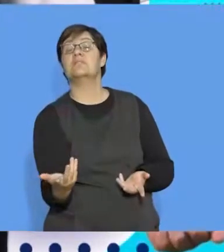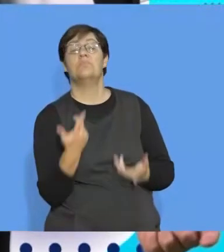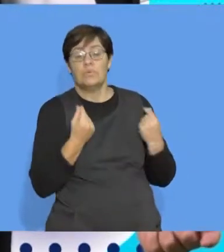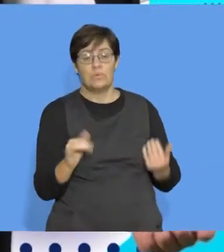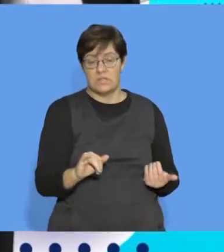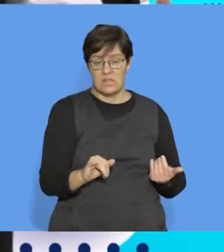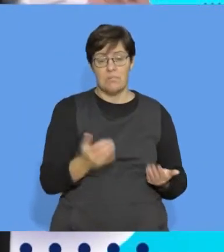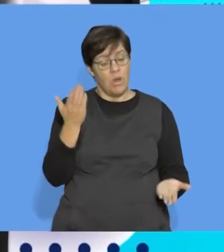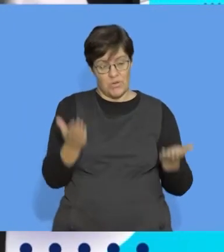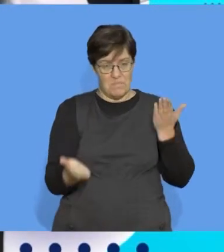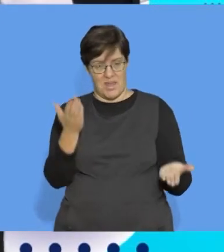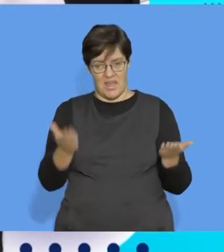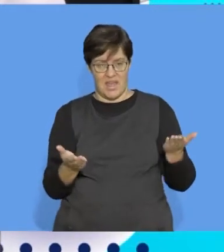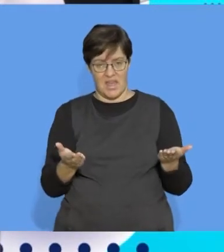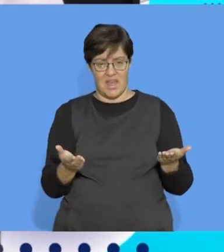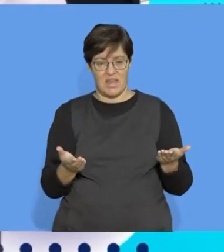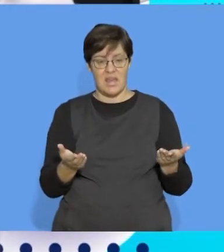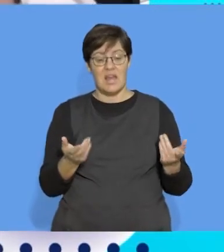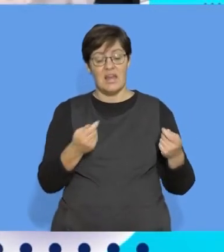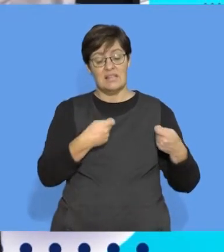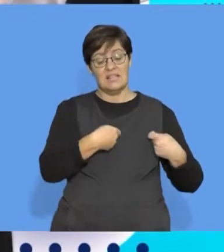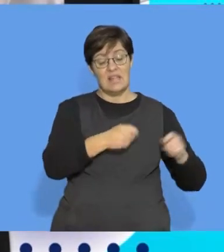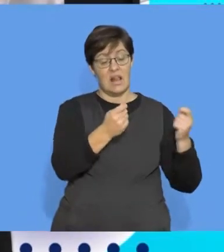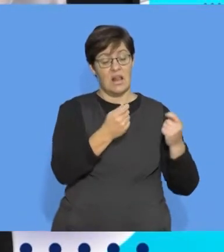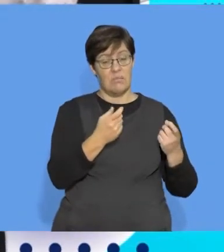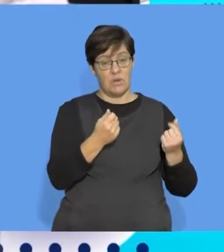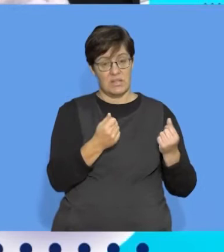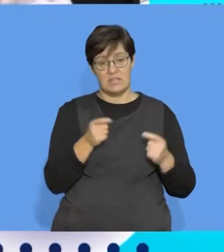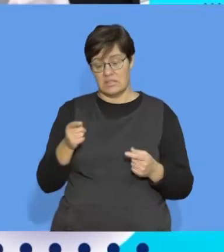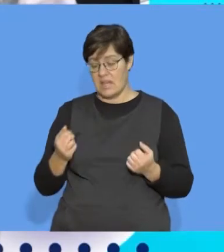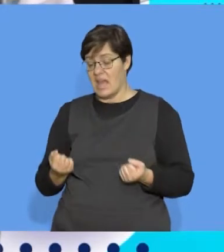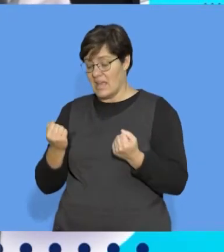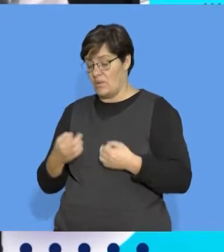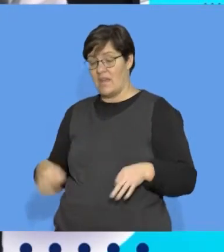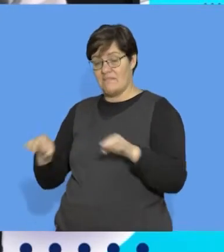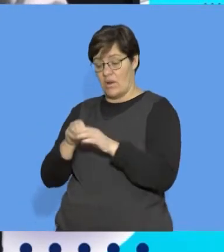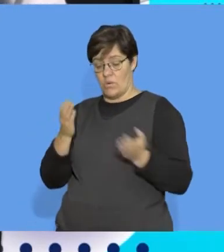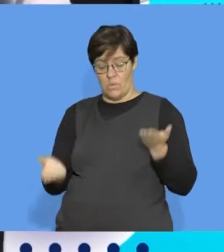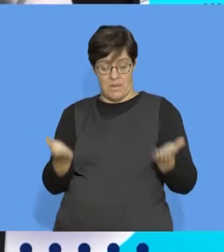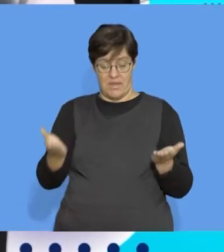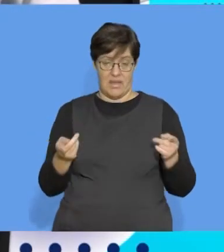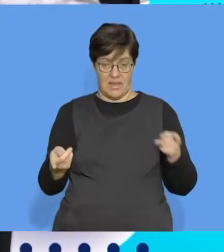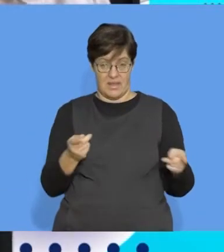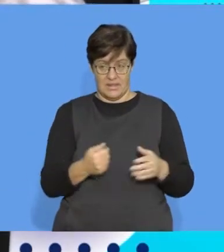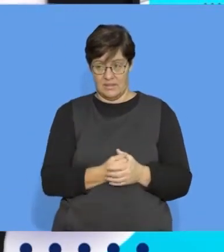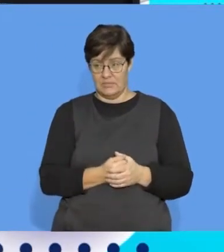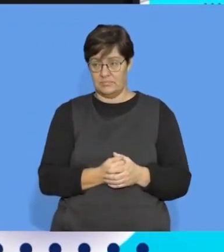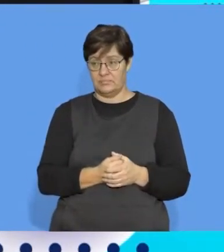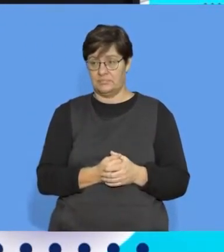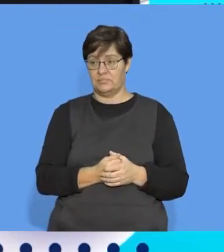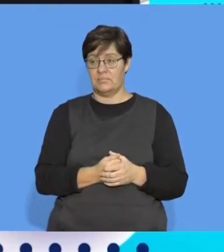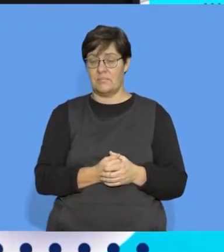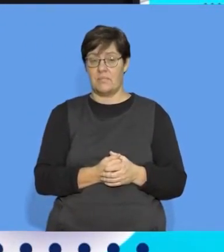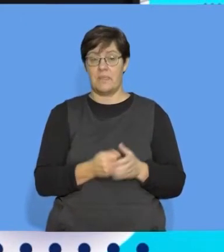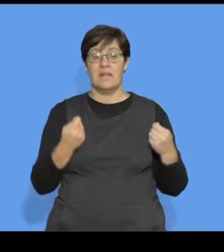answer. What do? Compare my selling price with my carrying value. Yes, let's